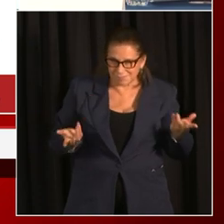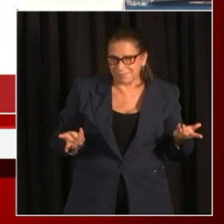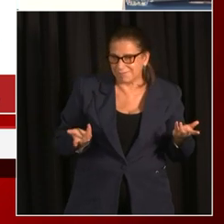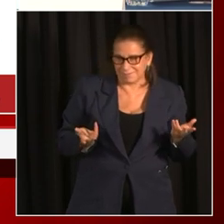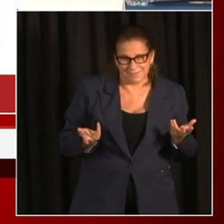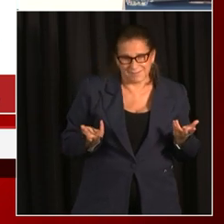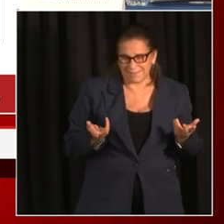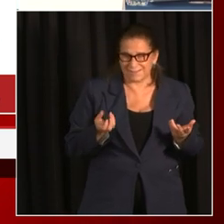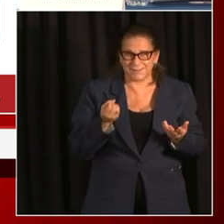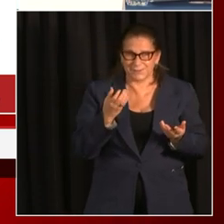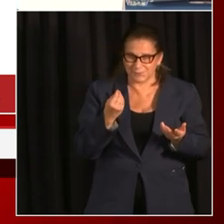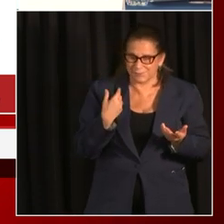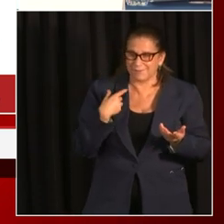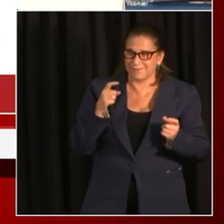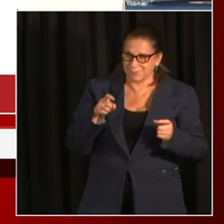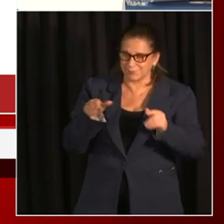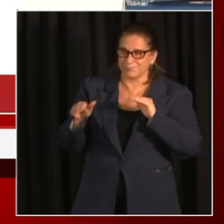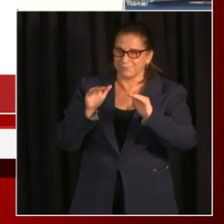the district.